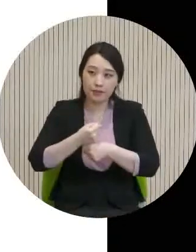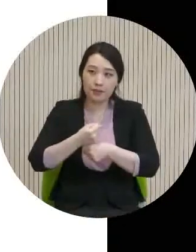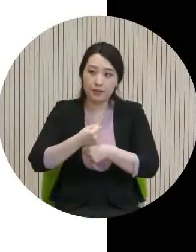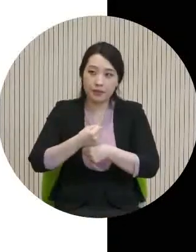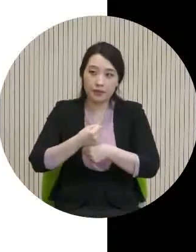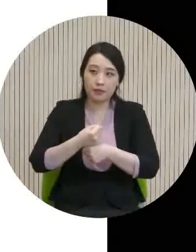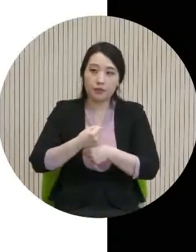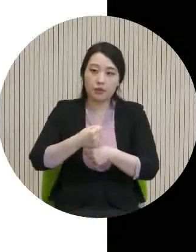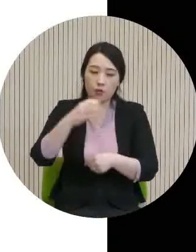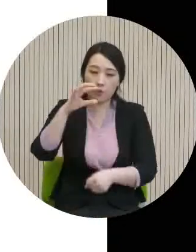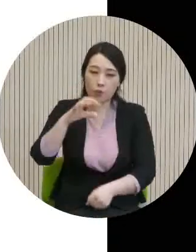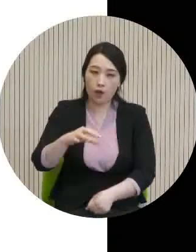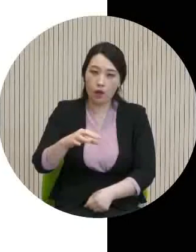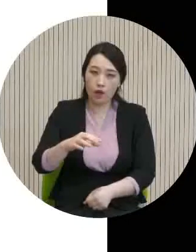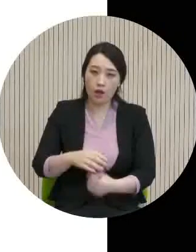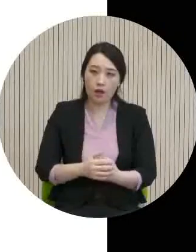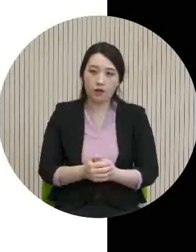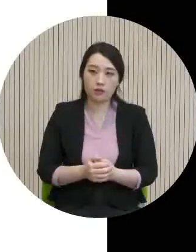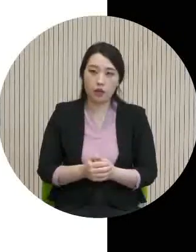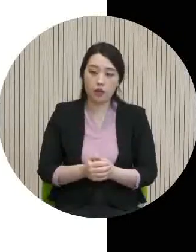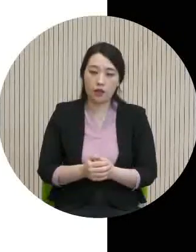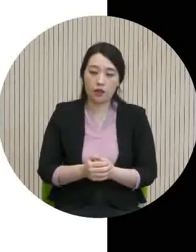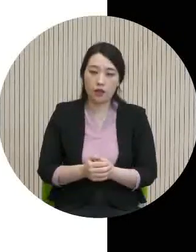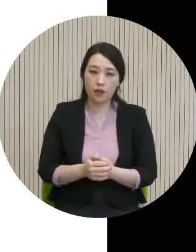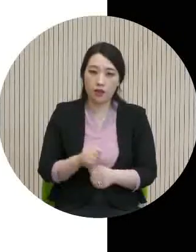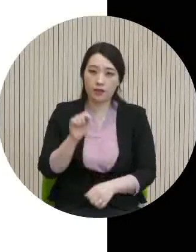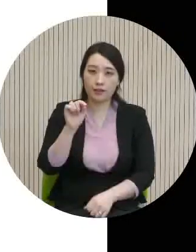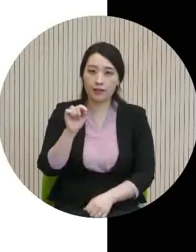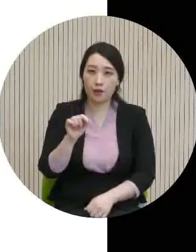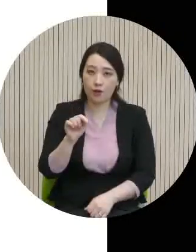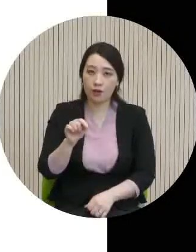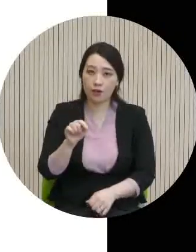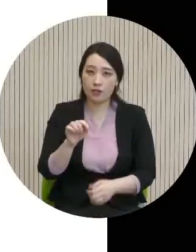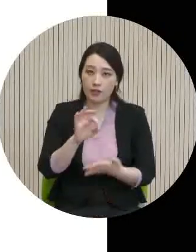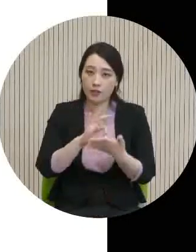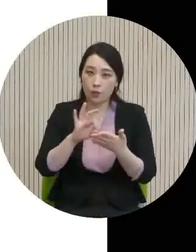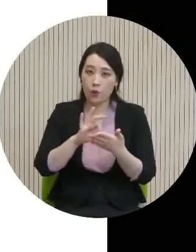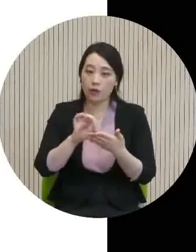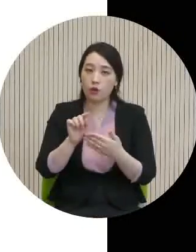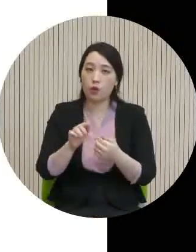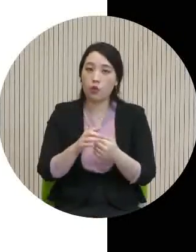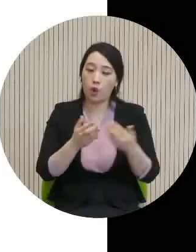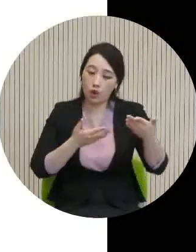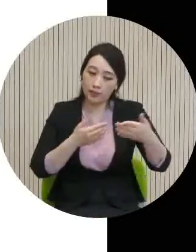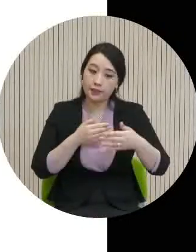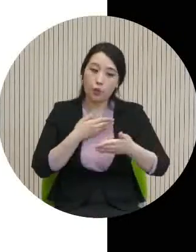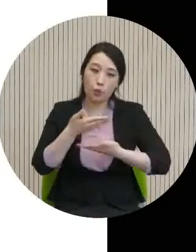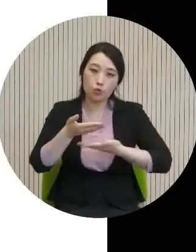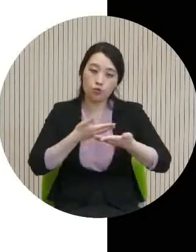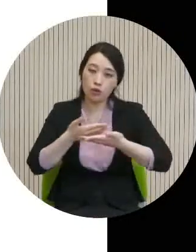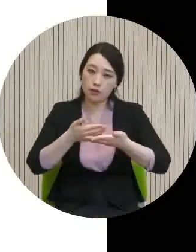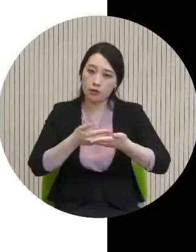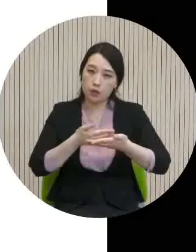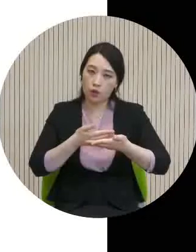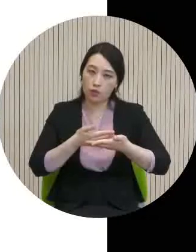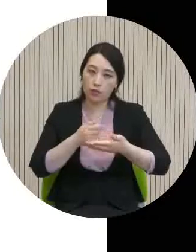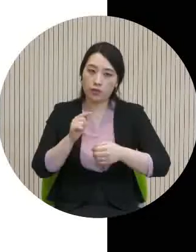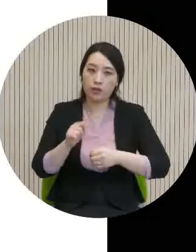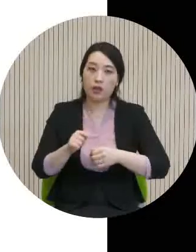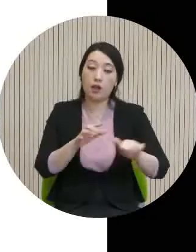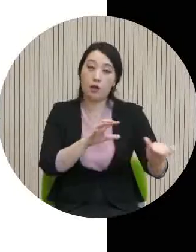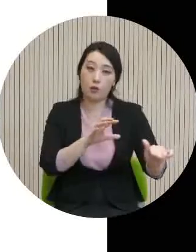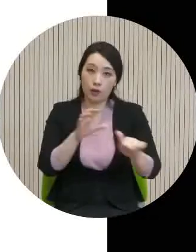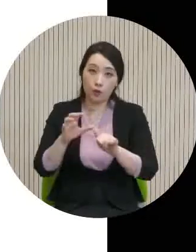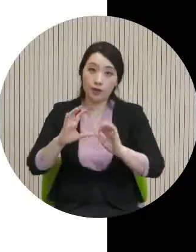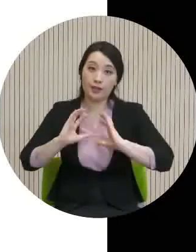that want to do computational data analysis. And the law expressly says that